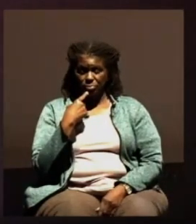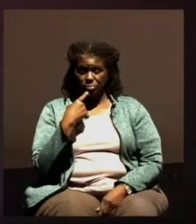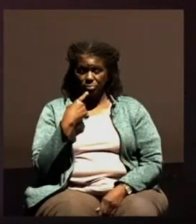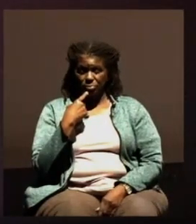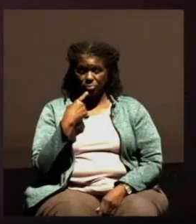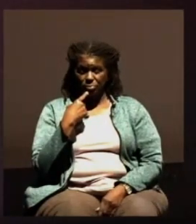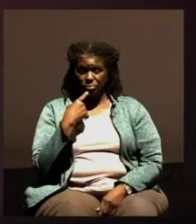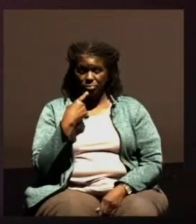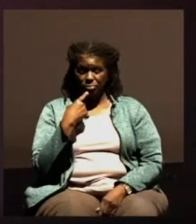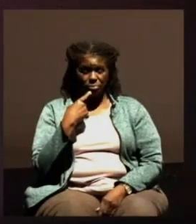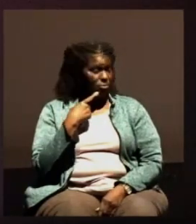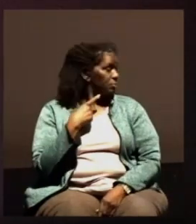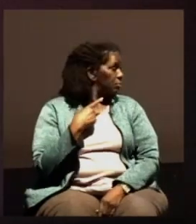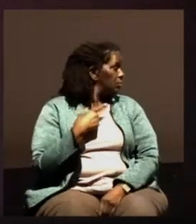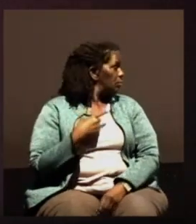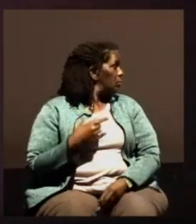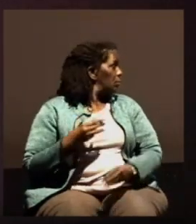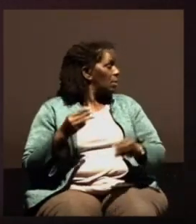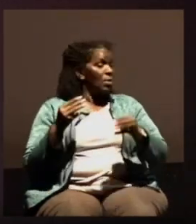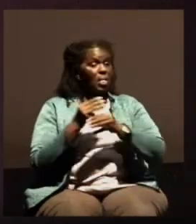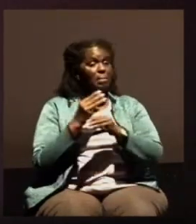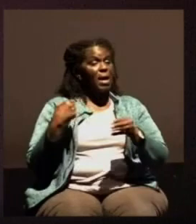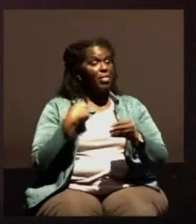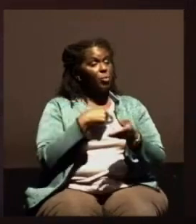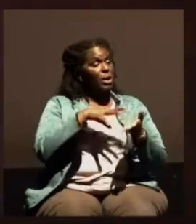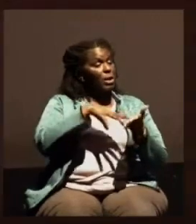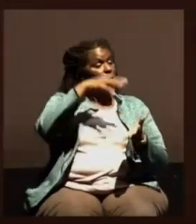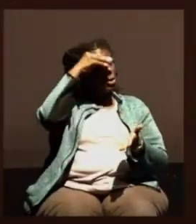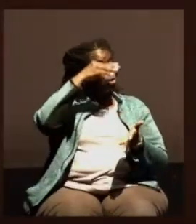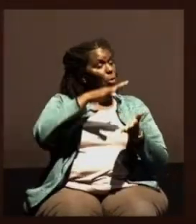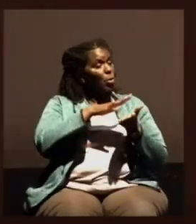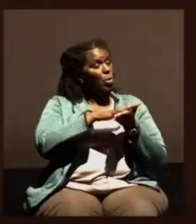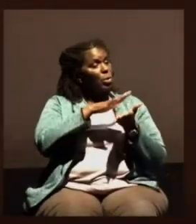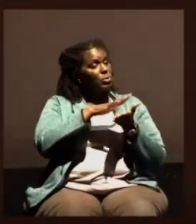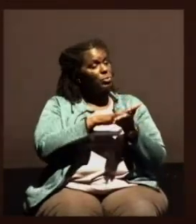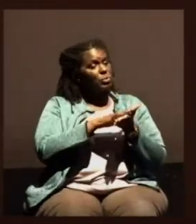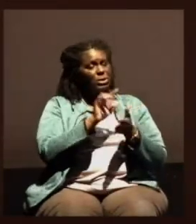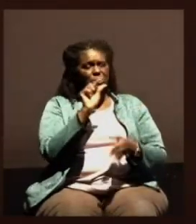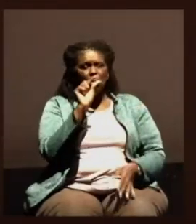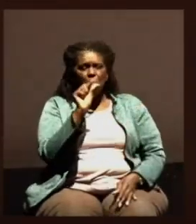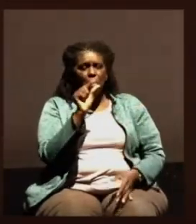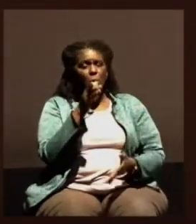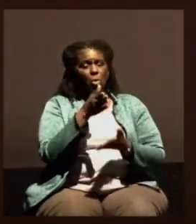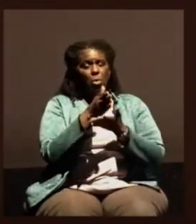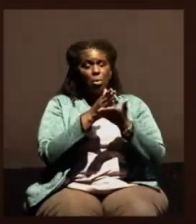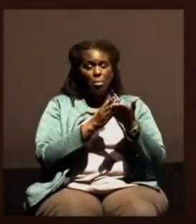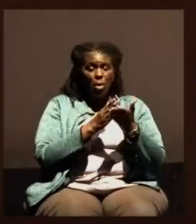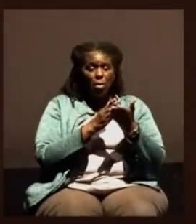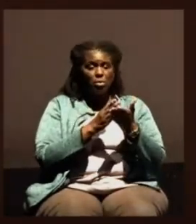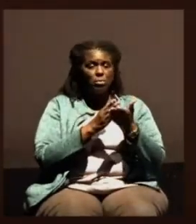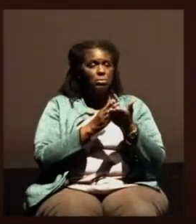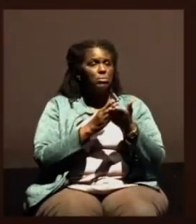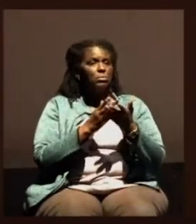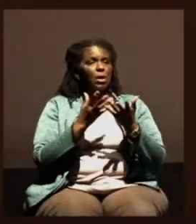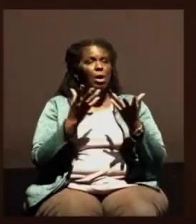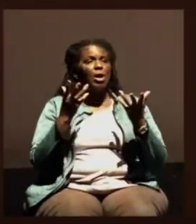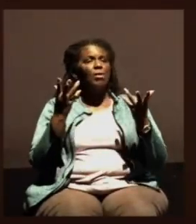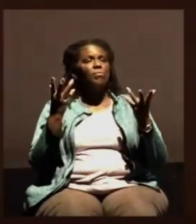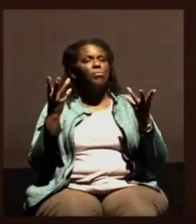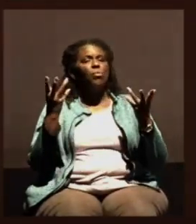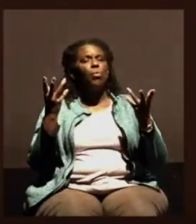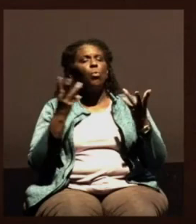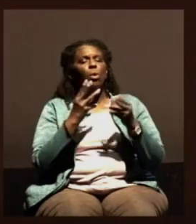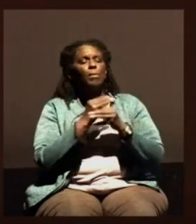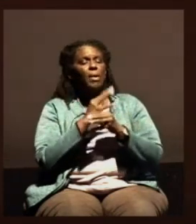He says that the math that we learn in school is only a tiny, tiny part of the entire realm of mathematics. Much of it was